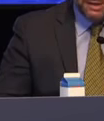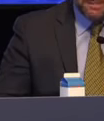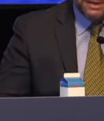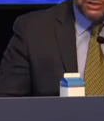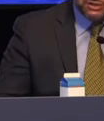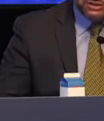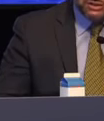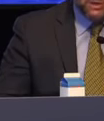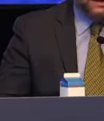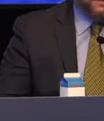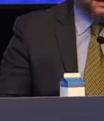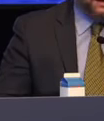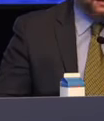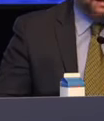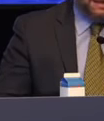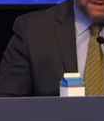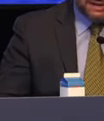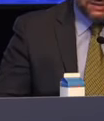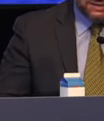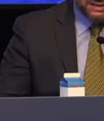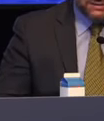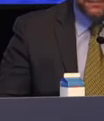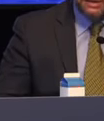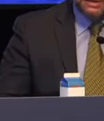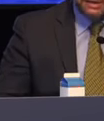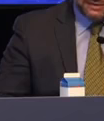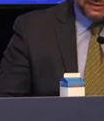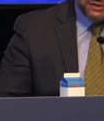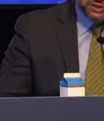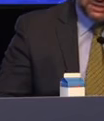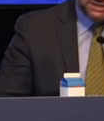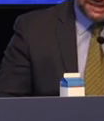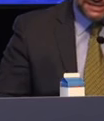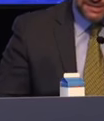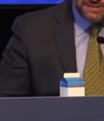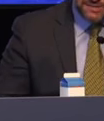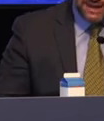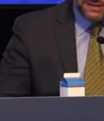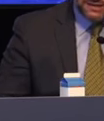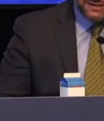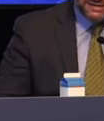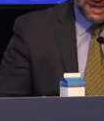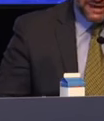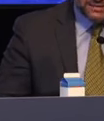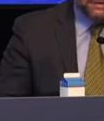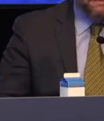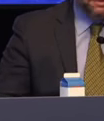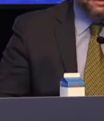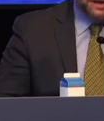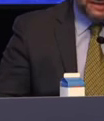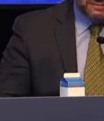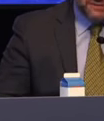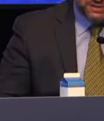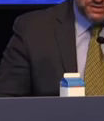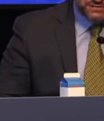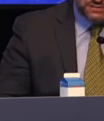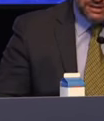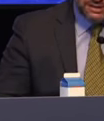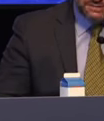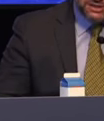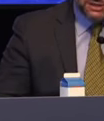Florida, Massachusetts, North Carolina, and many other states. Luckily, New Jersey does not seem to be impacted by this attack, but we still have to be